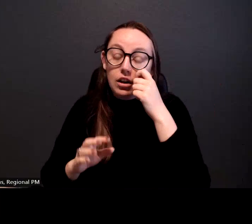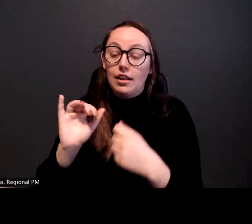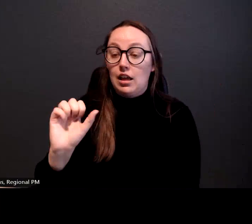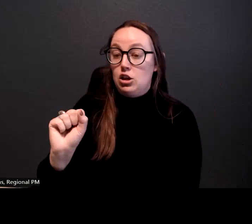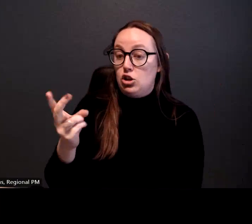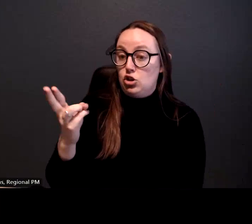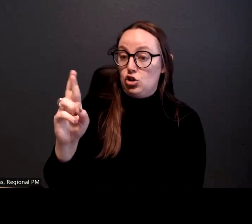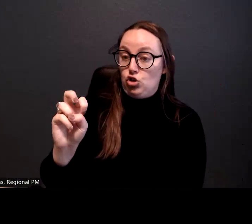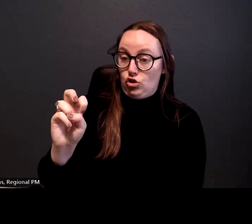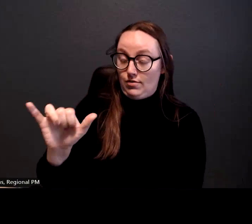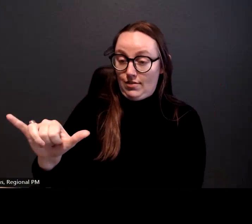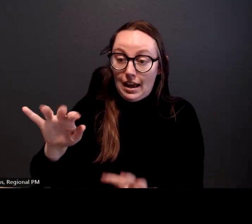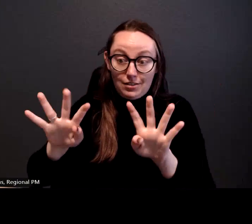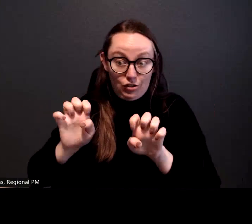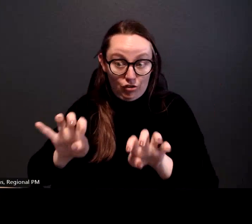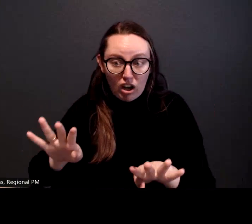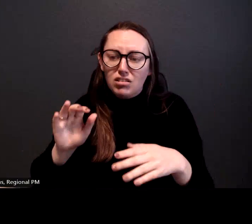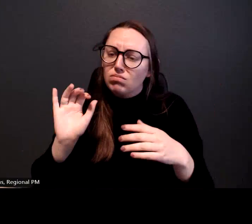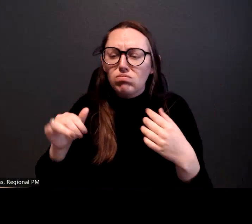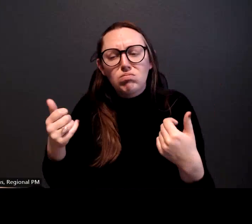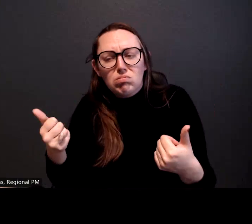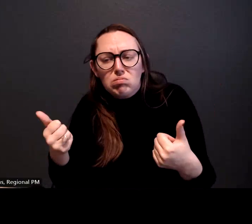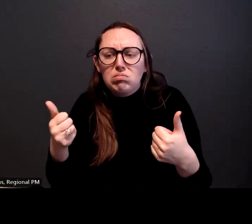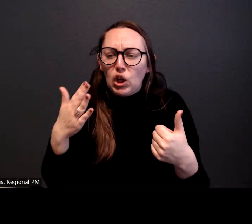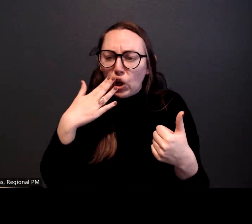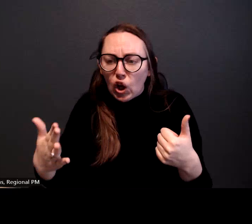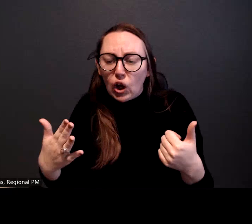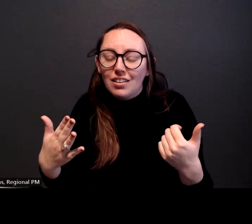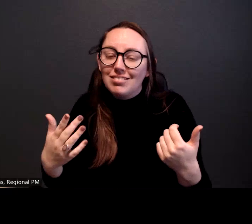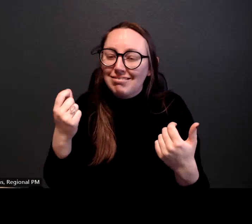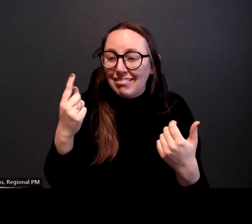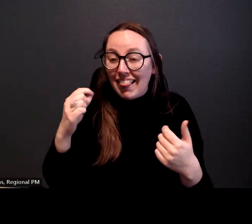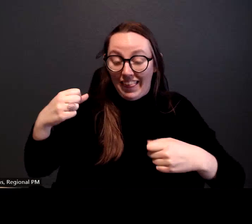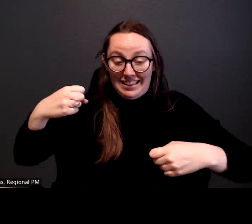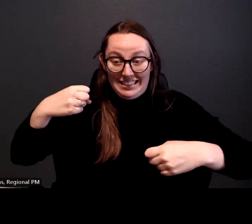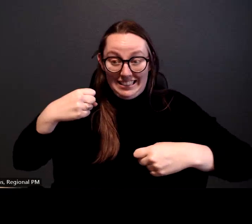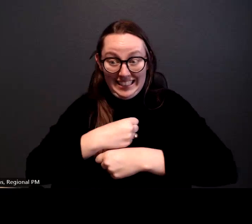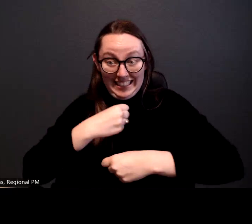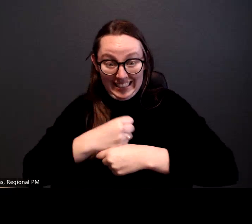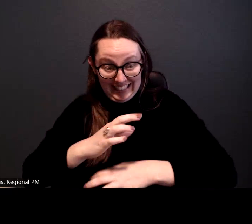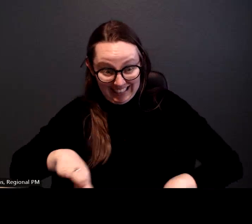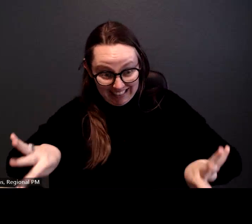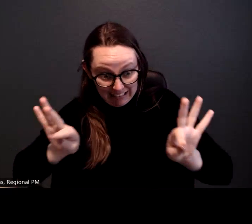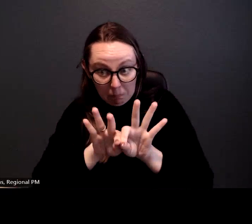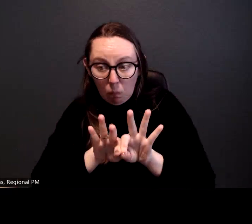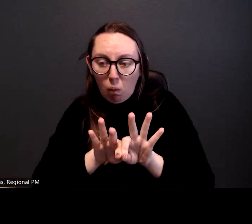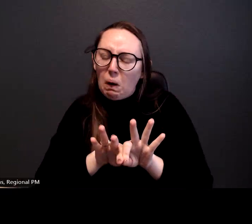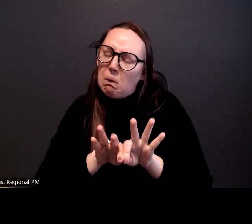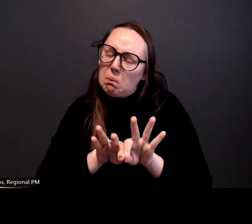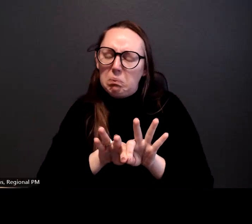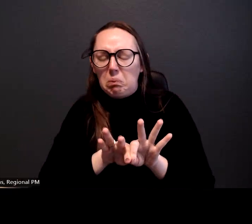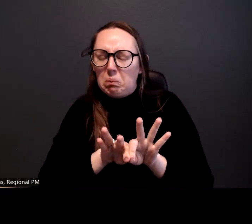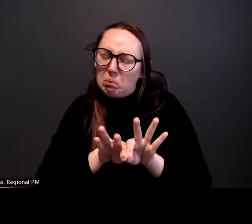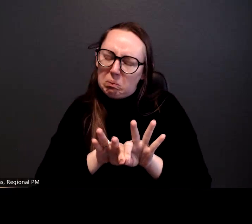statistically significant. So the number of people that were surveyed.